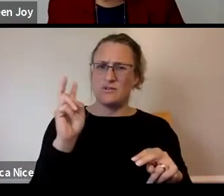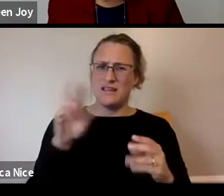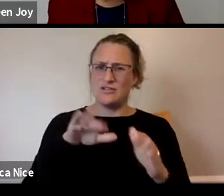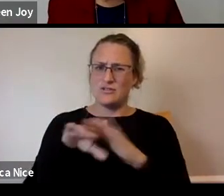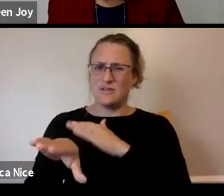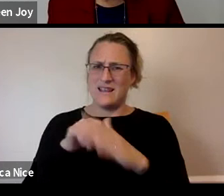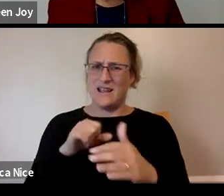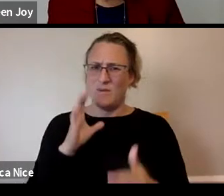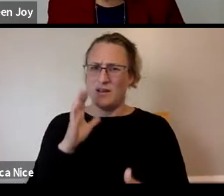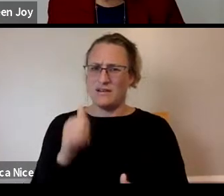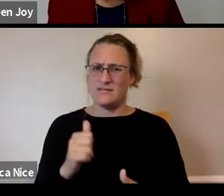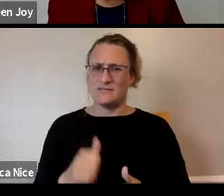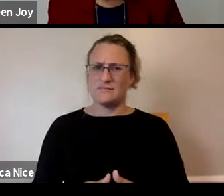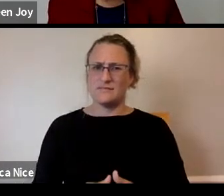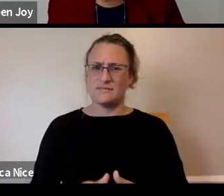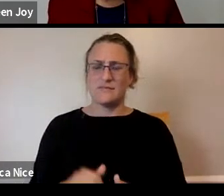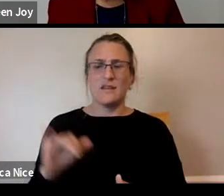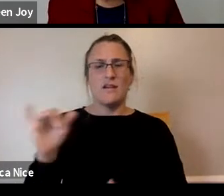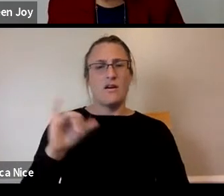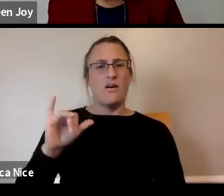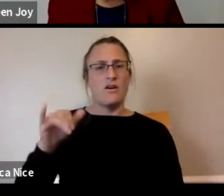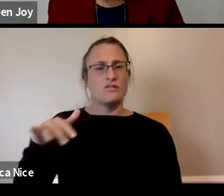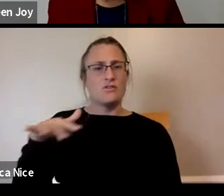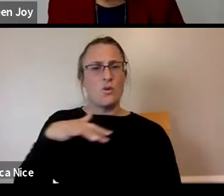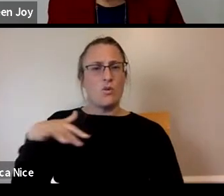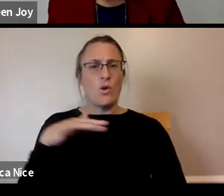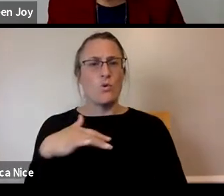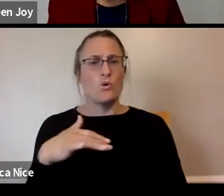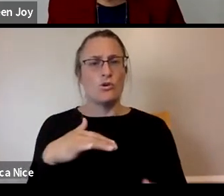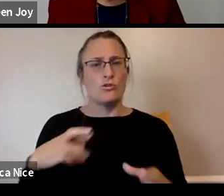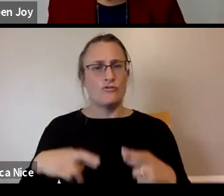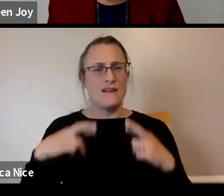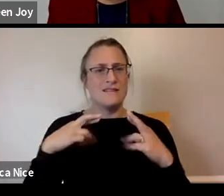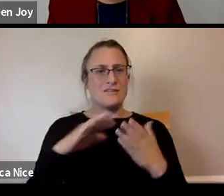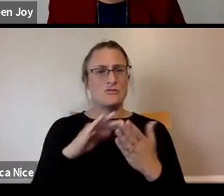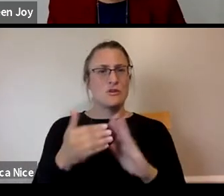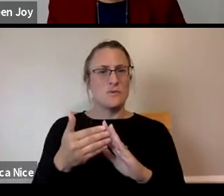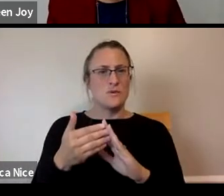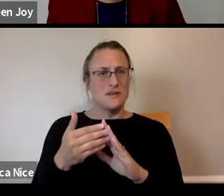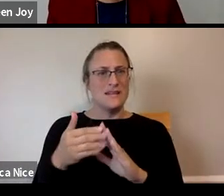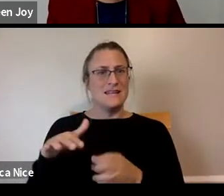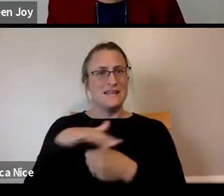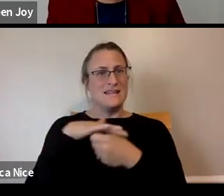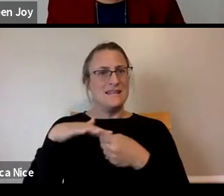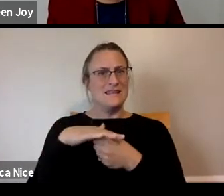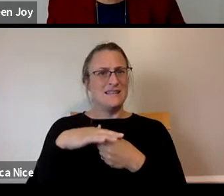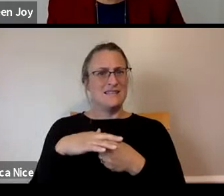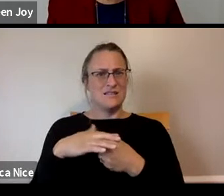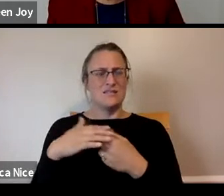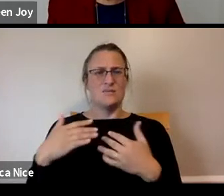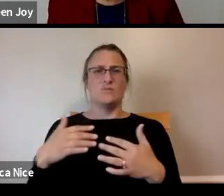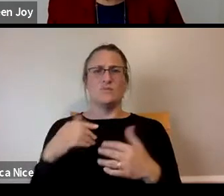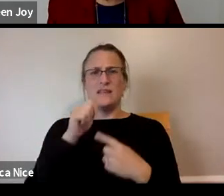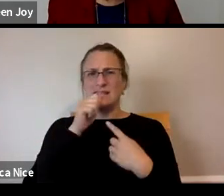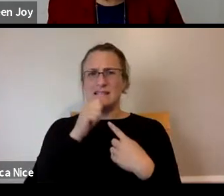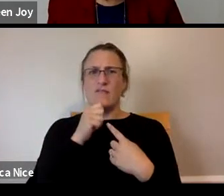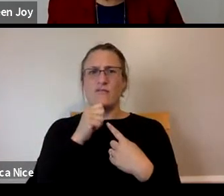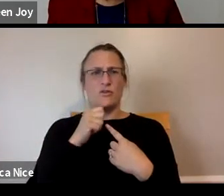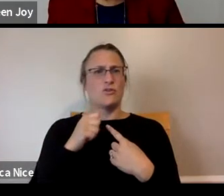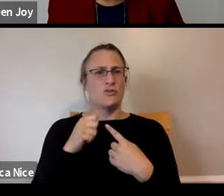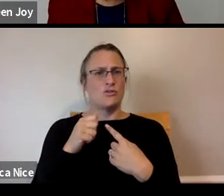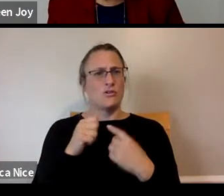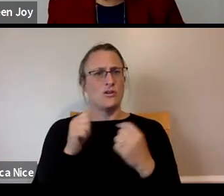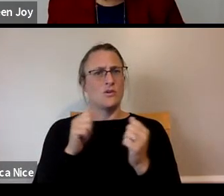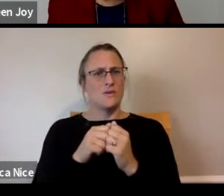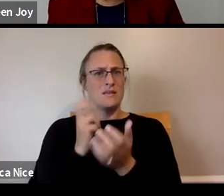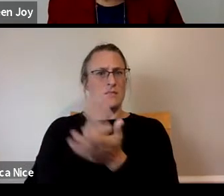there. You also have local communities, residential communities in the area that suffer severely with